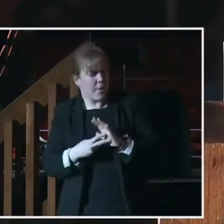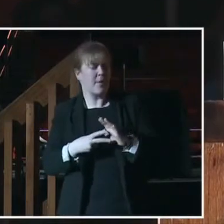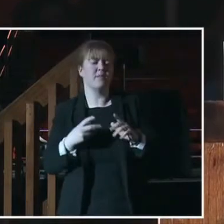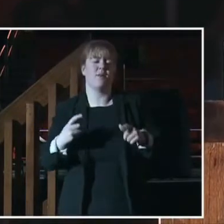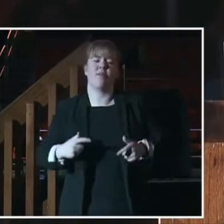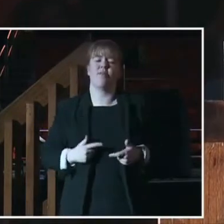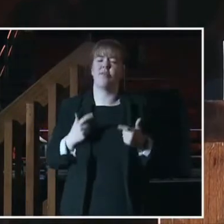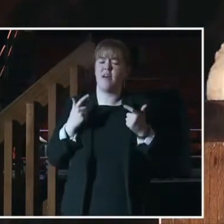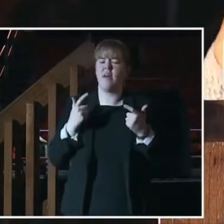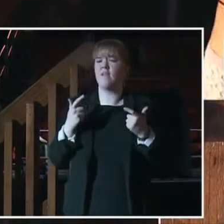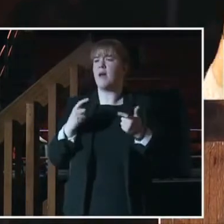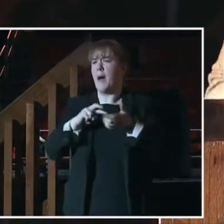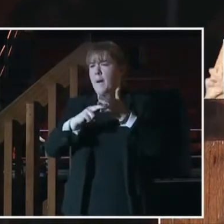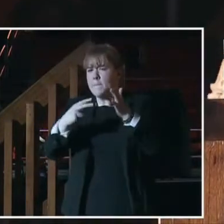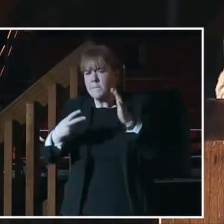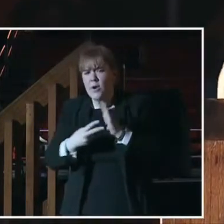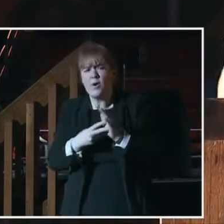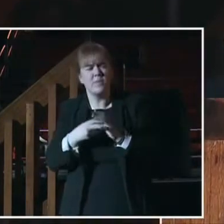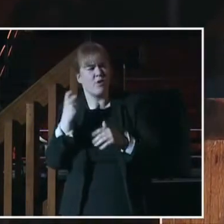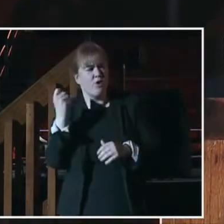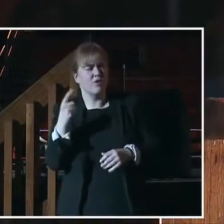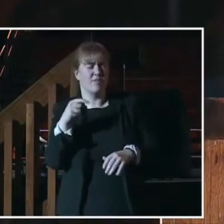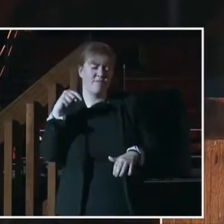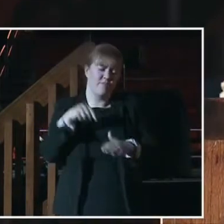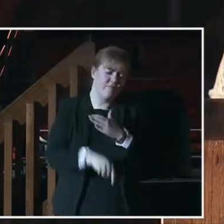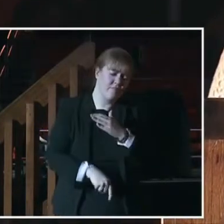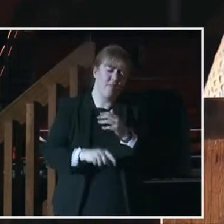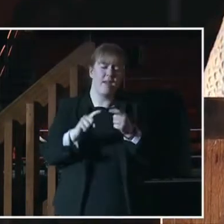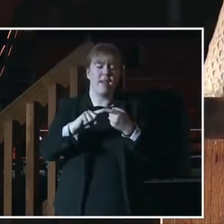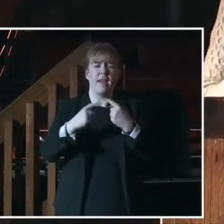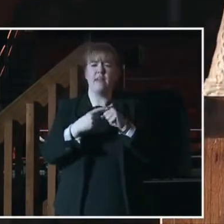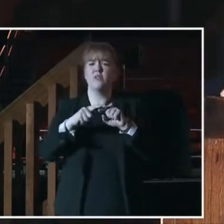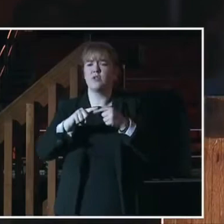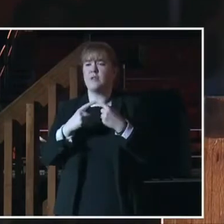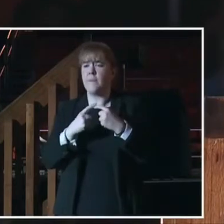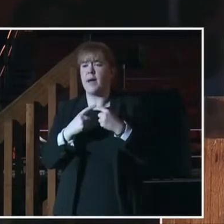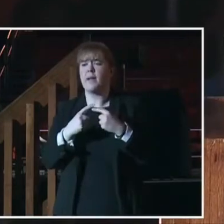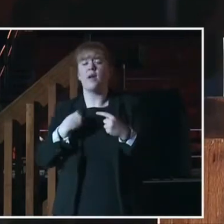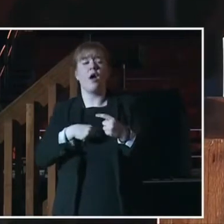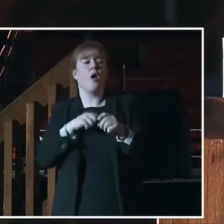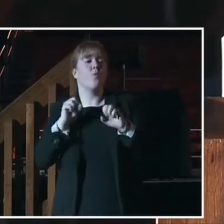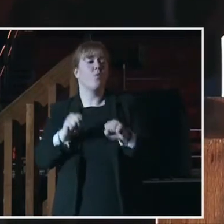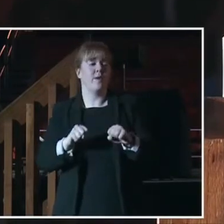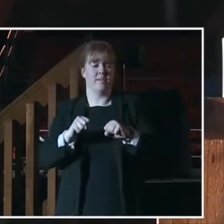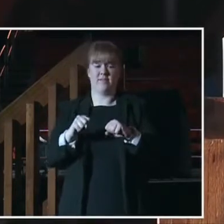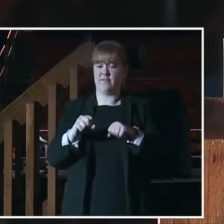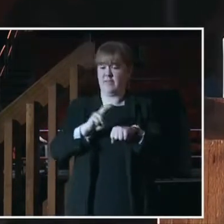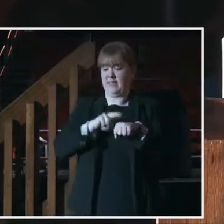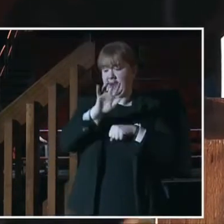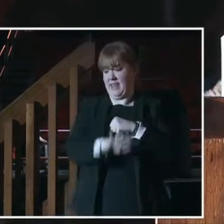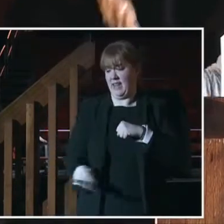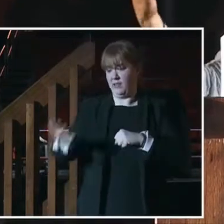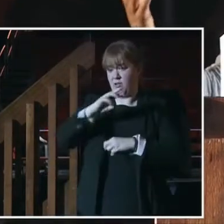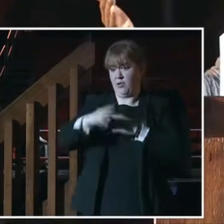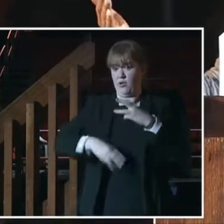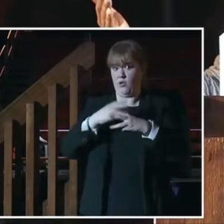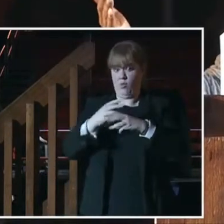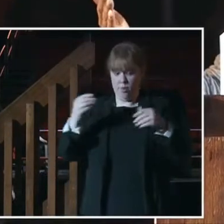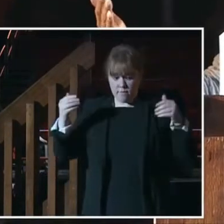purpose, understanding that we're truly interdependent, we can move this nation and this world